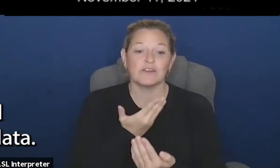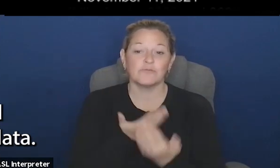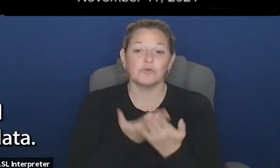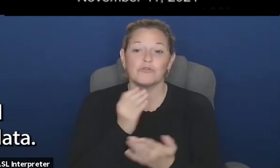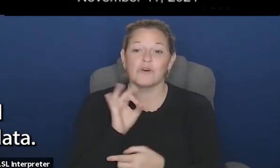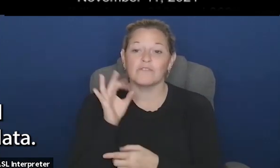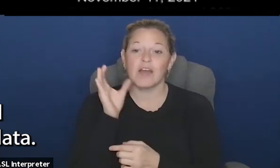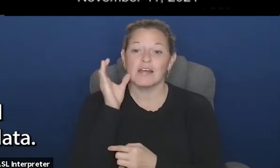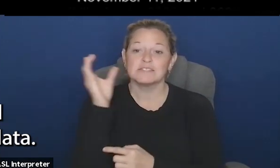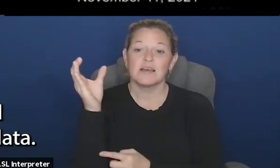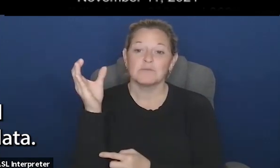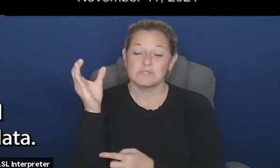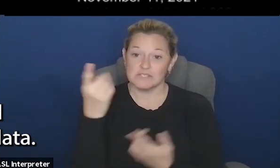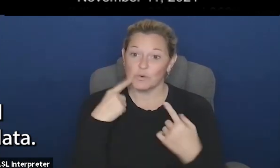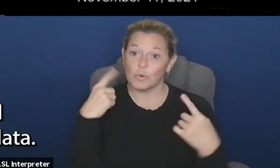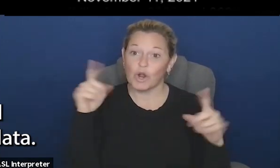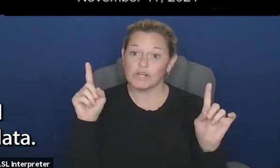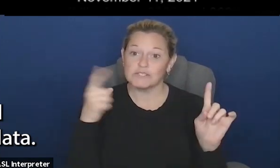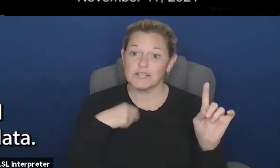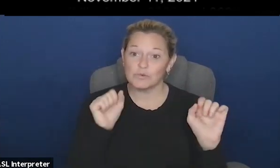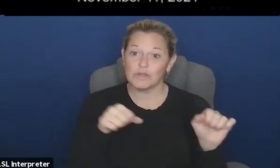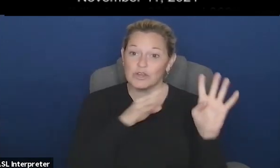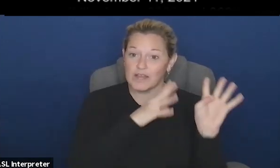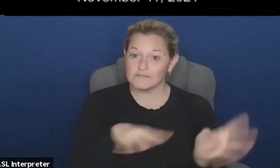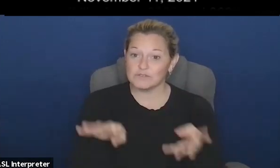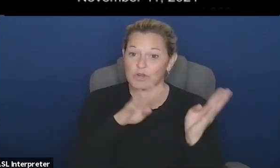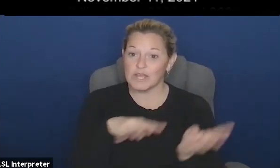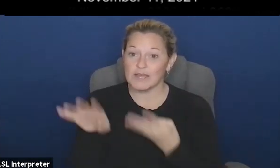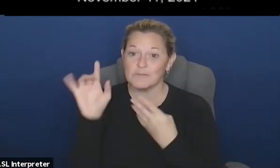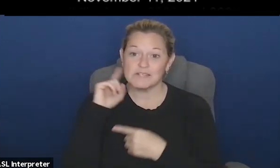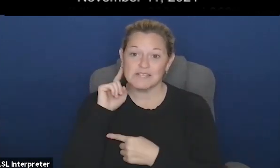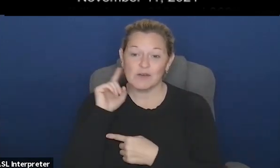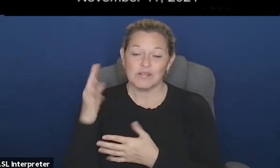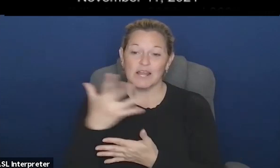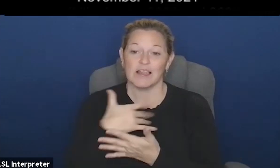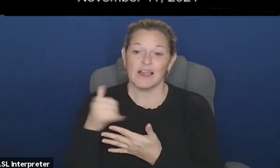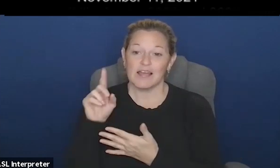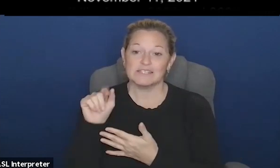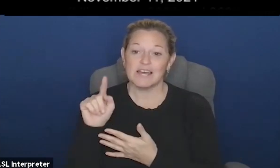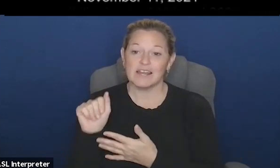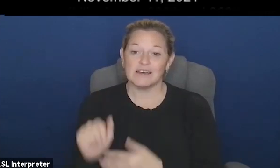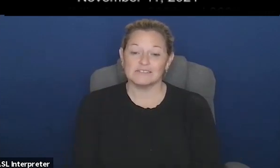to stream the sound, and we were able to collect data. So next slide.